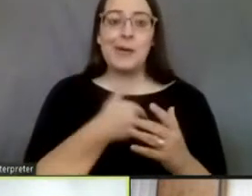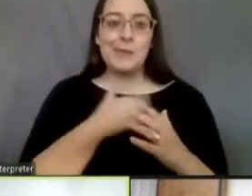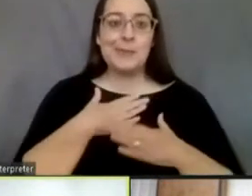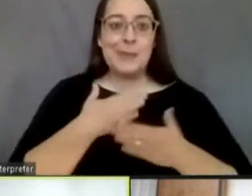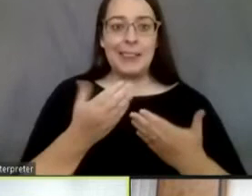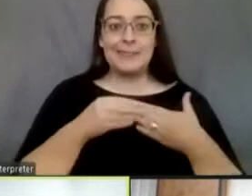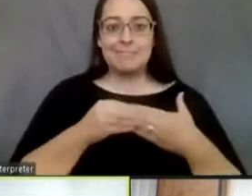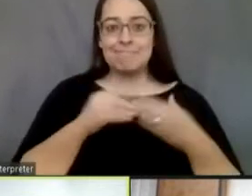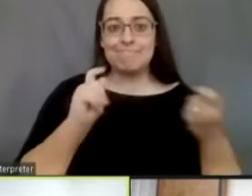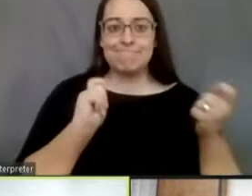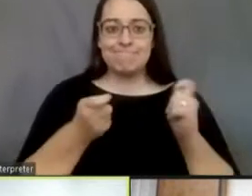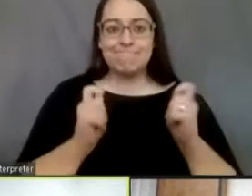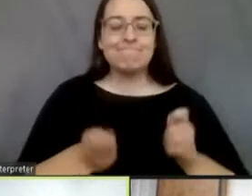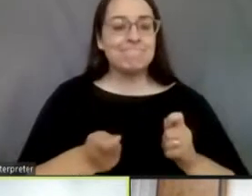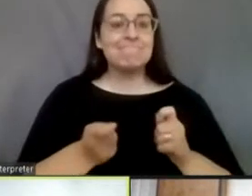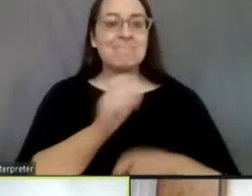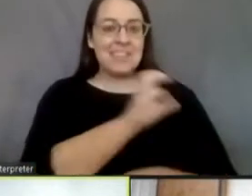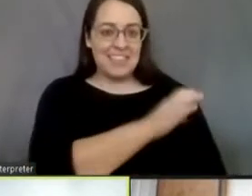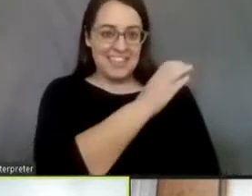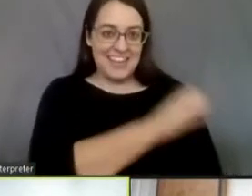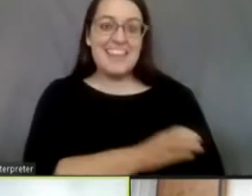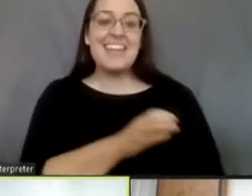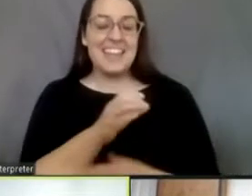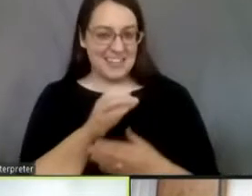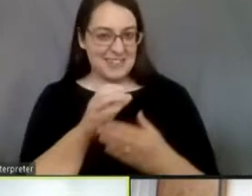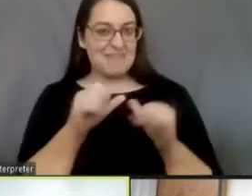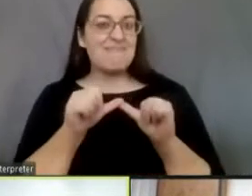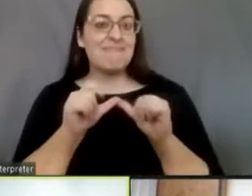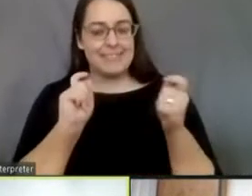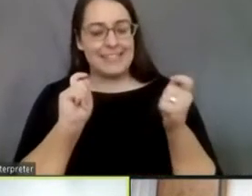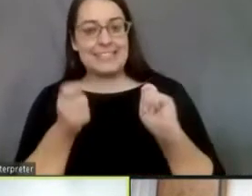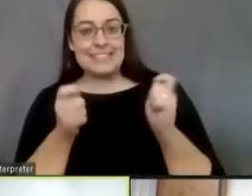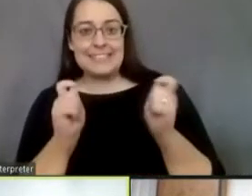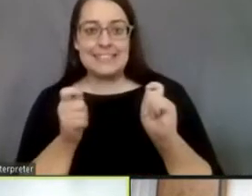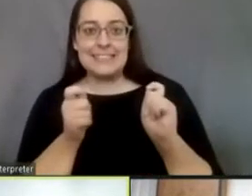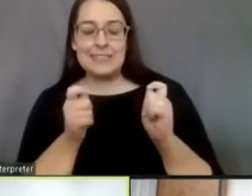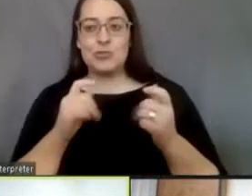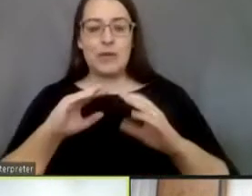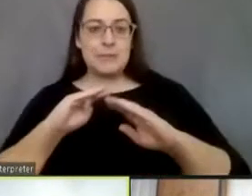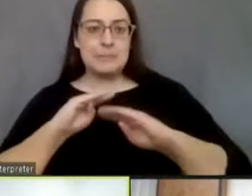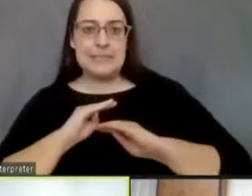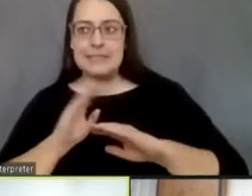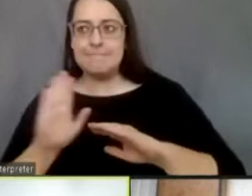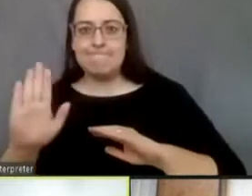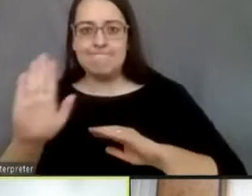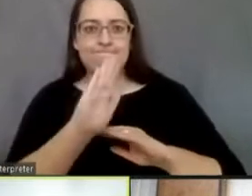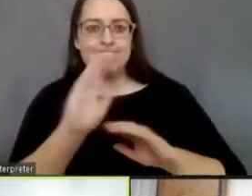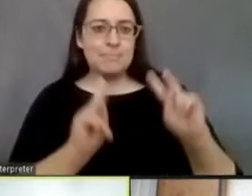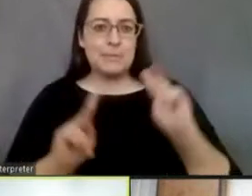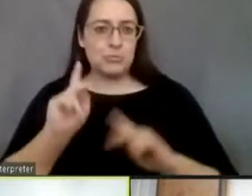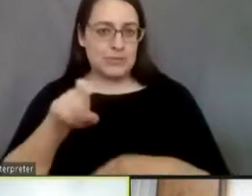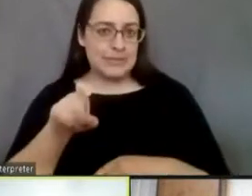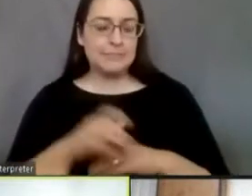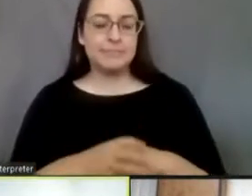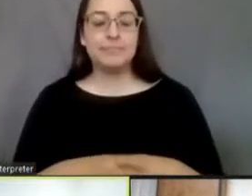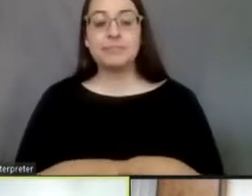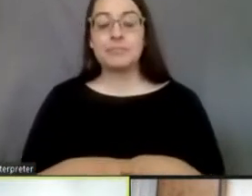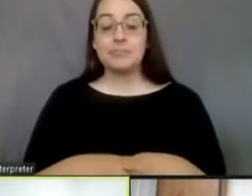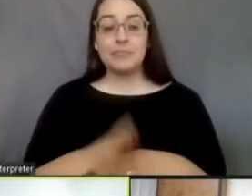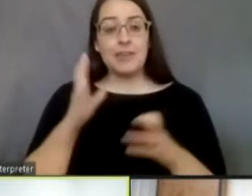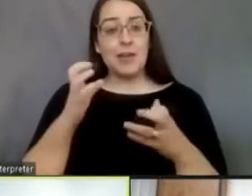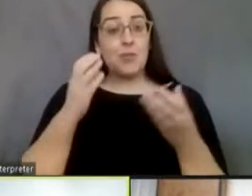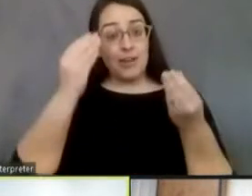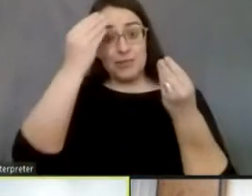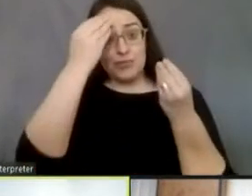those clinics will continue to adapt to meet the needs of people who have not been vaccinated yet. I also just want to give a